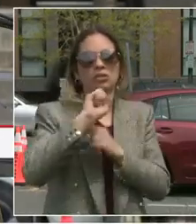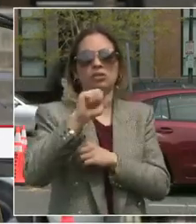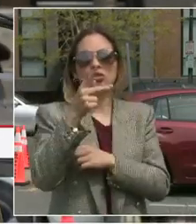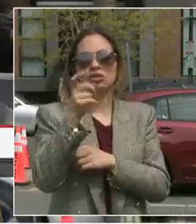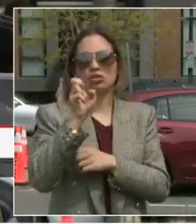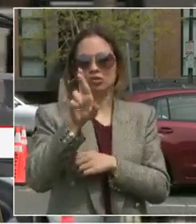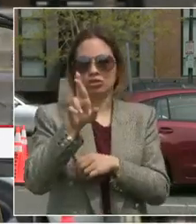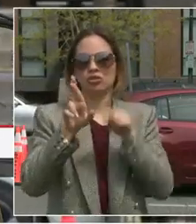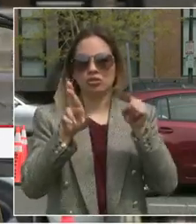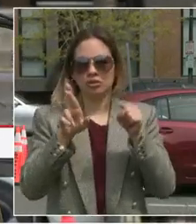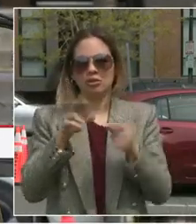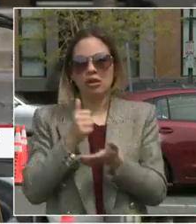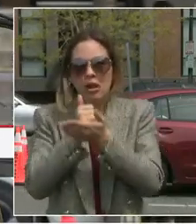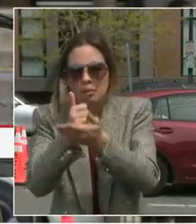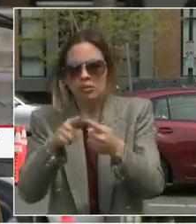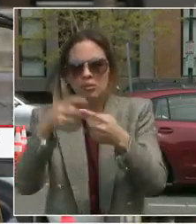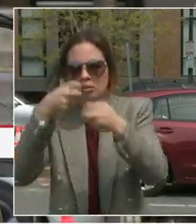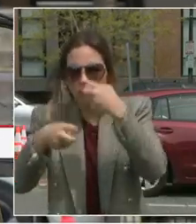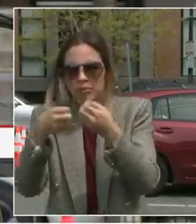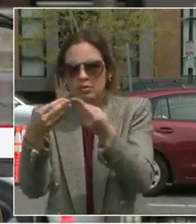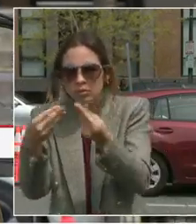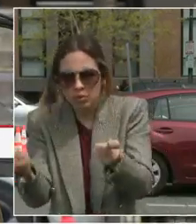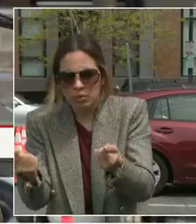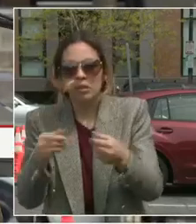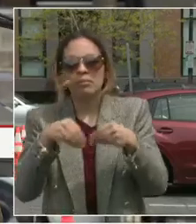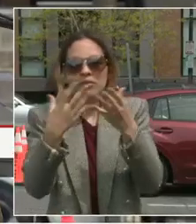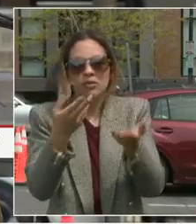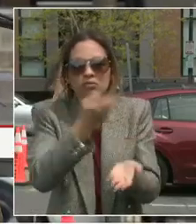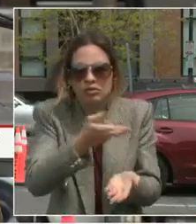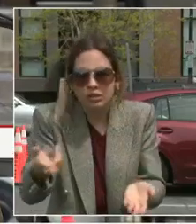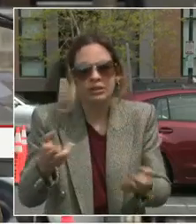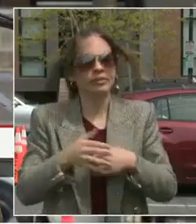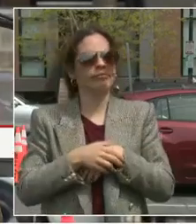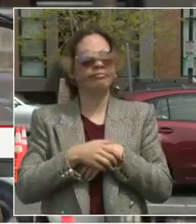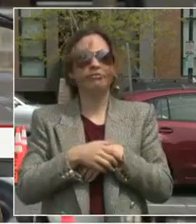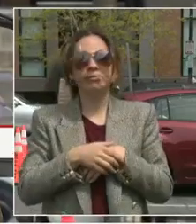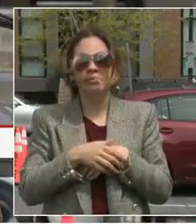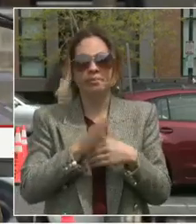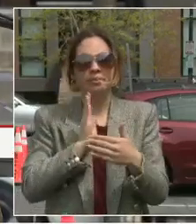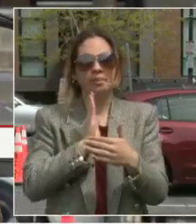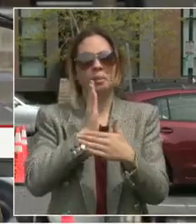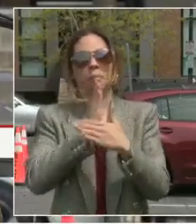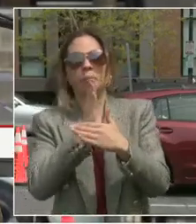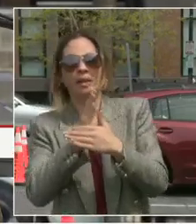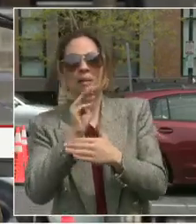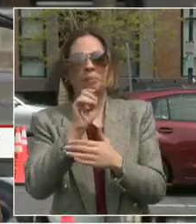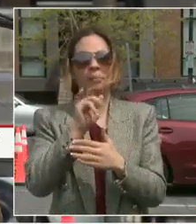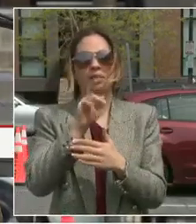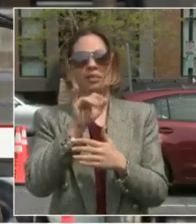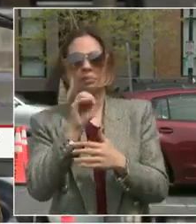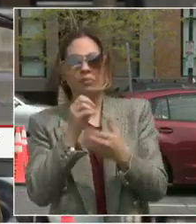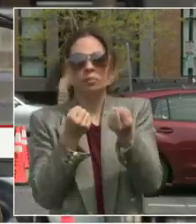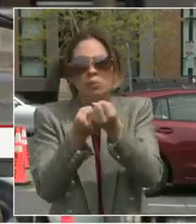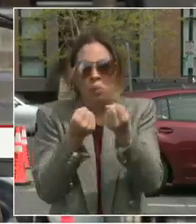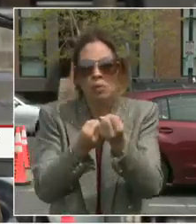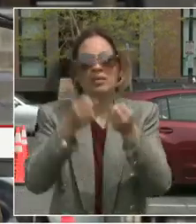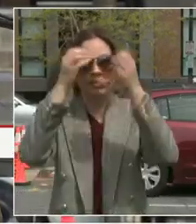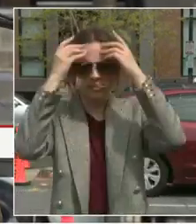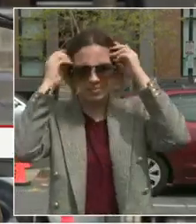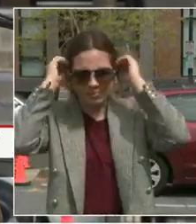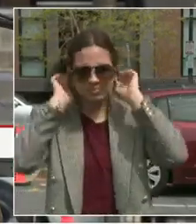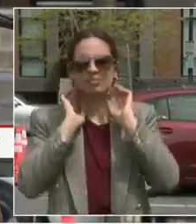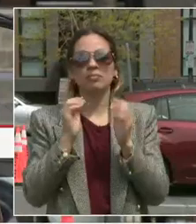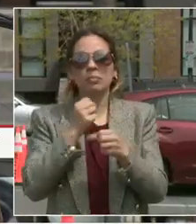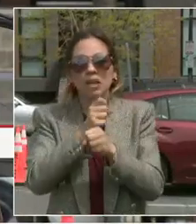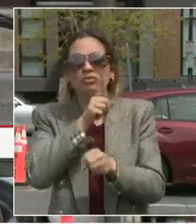solve, provide them the resources they need and mediation support so that they can avoid the crisis